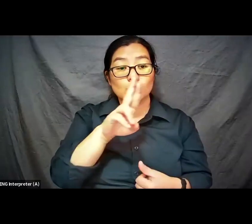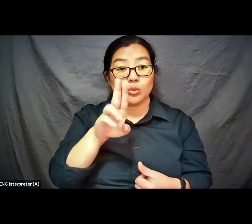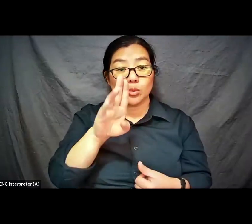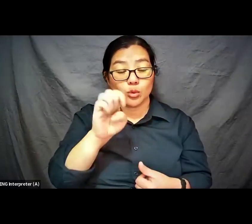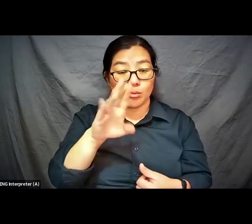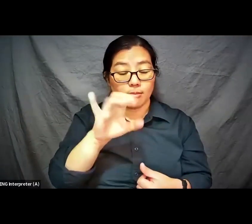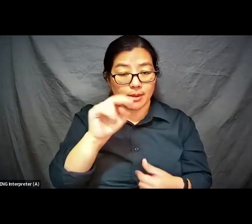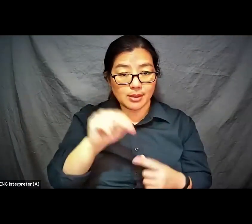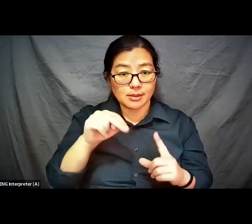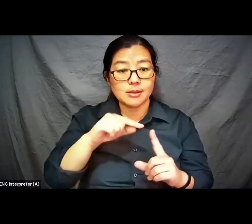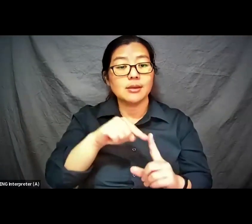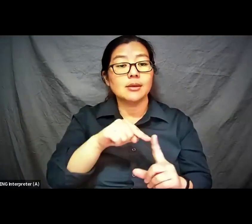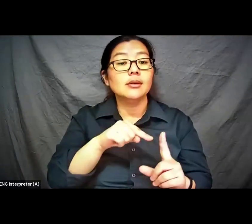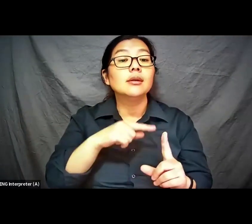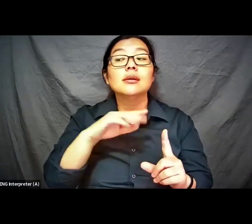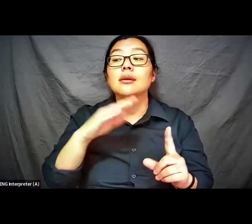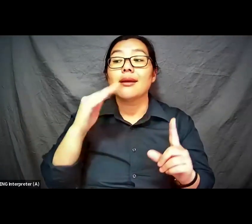that.